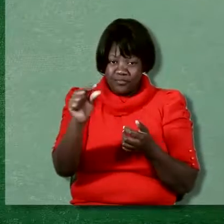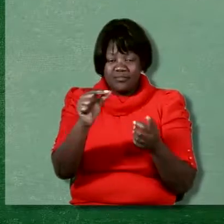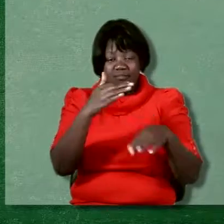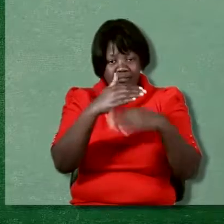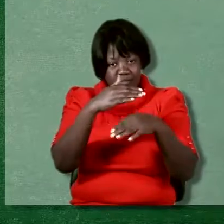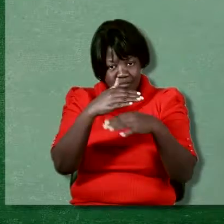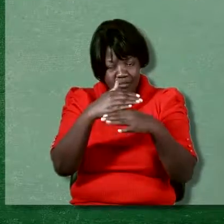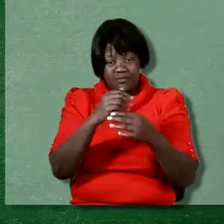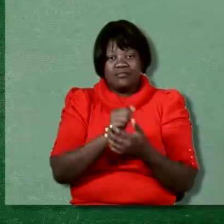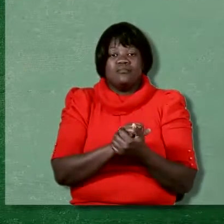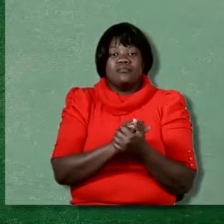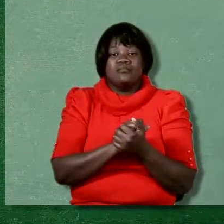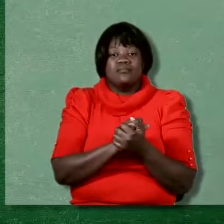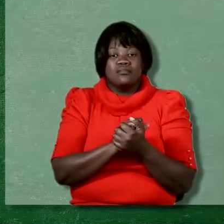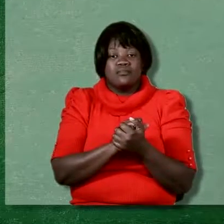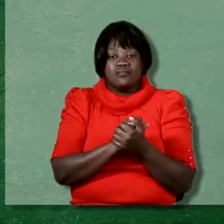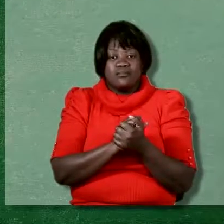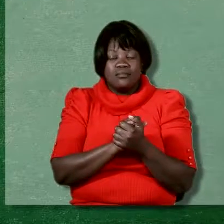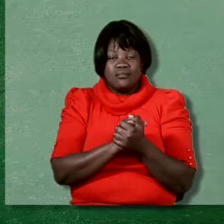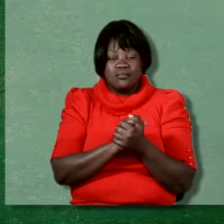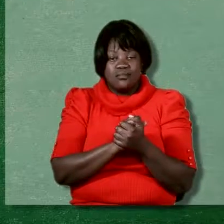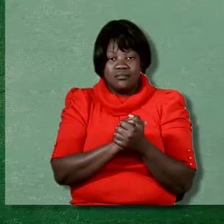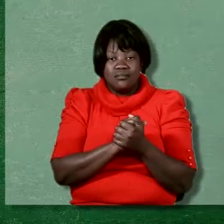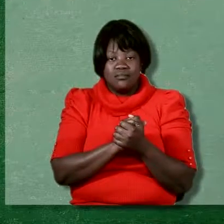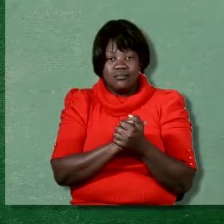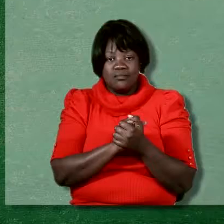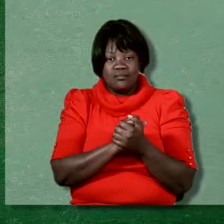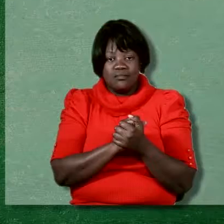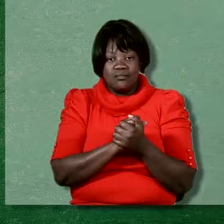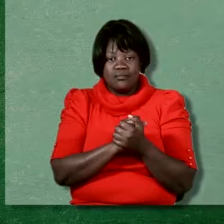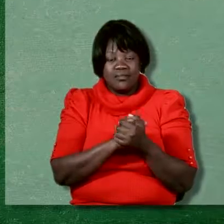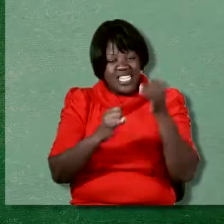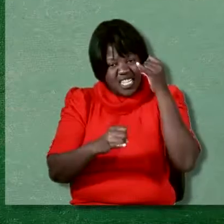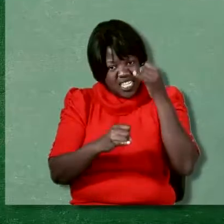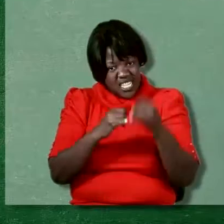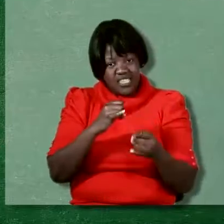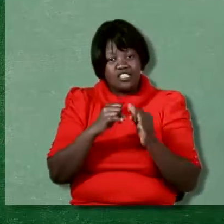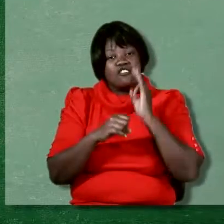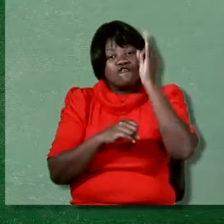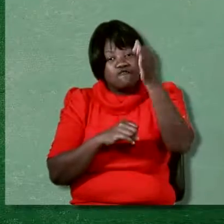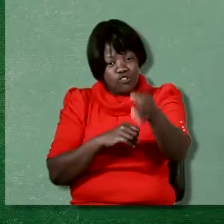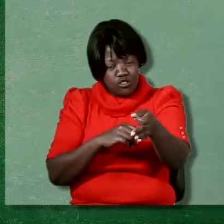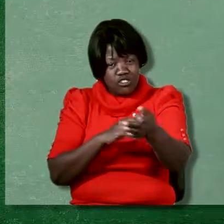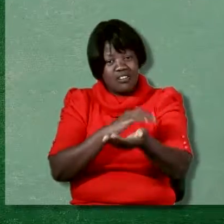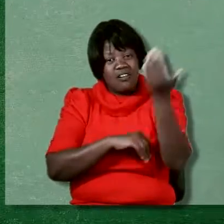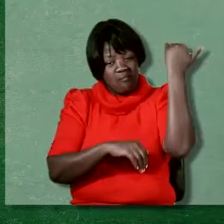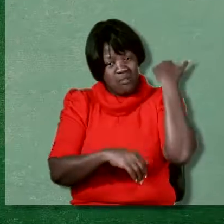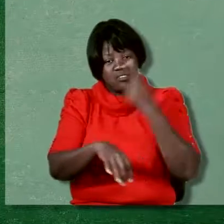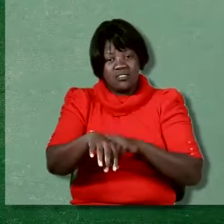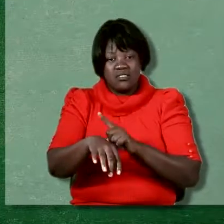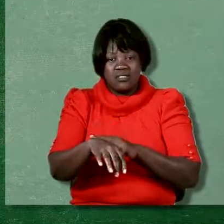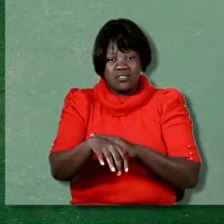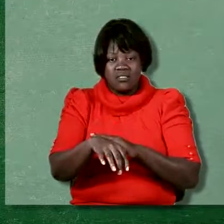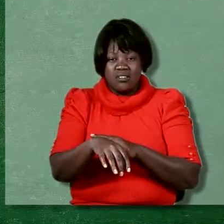weeding the flower garden. Lastly, there is the future past, where it is not will and shall, but would and